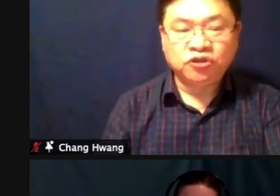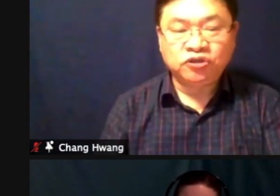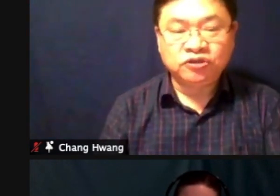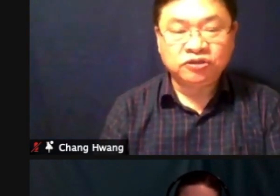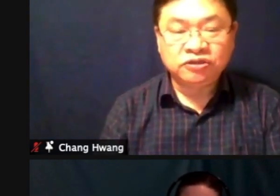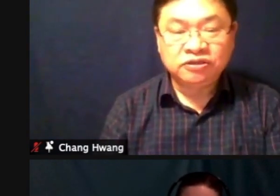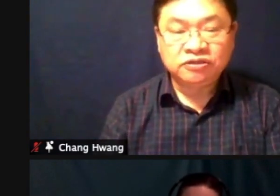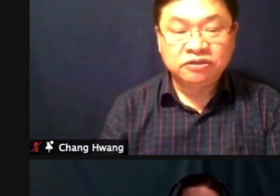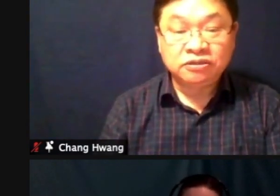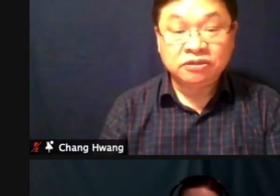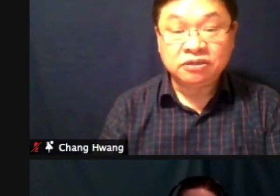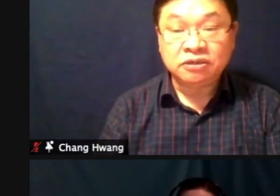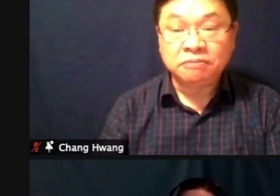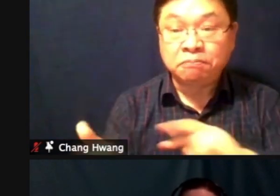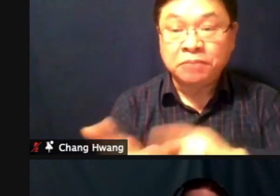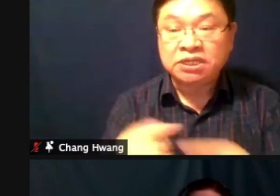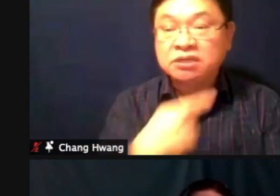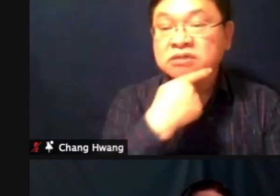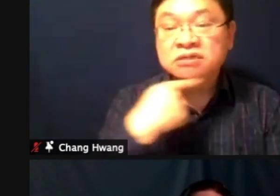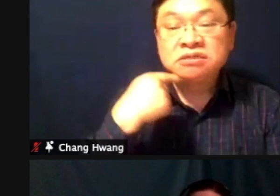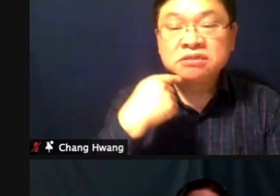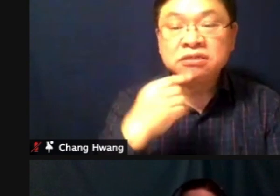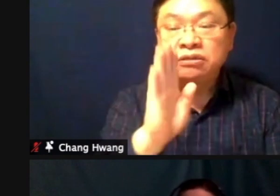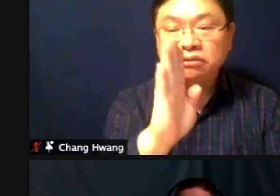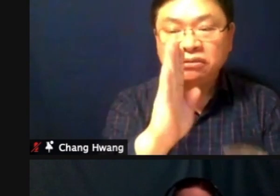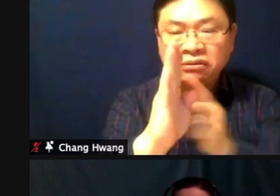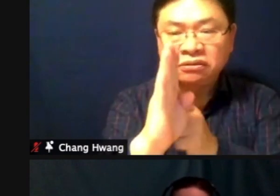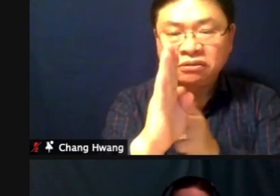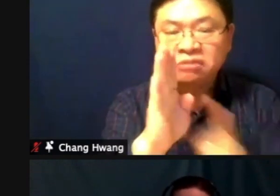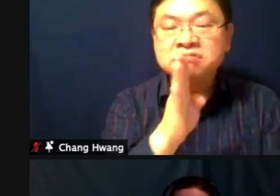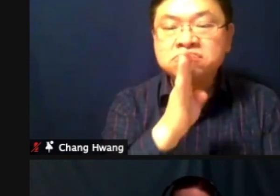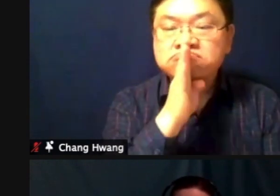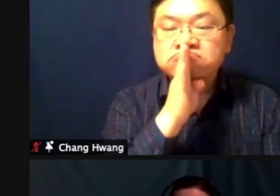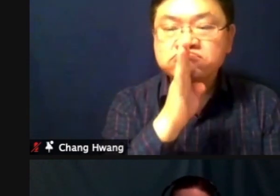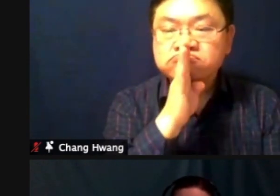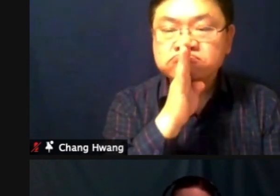Sorry, interpreter. Clarification, bother, not brother. Or